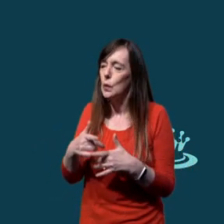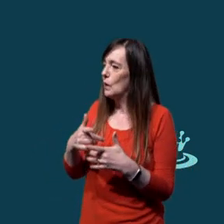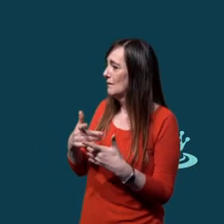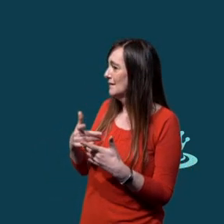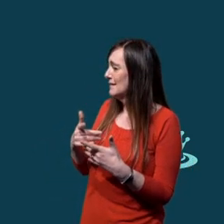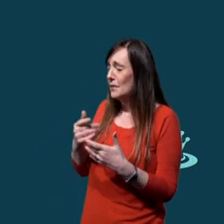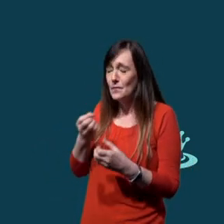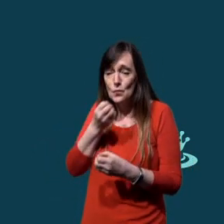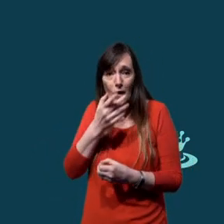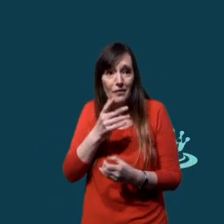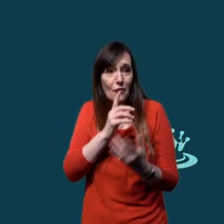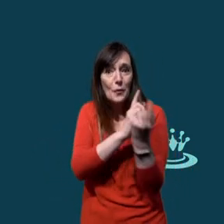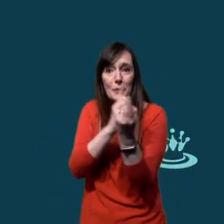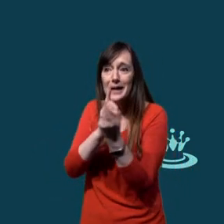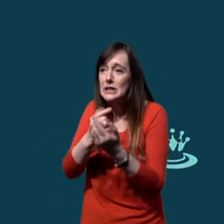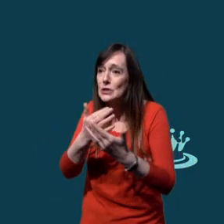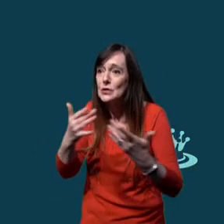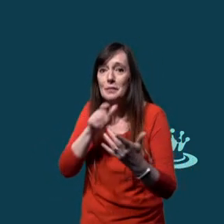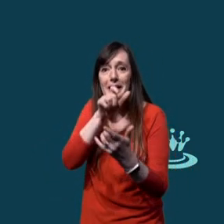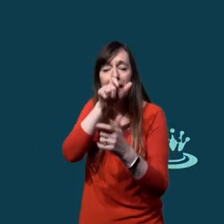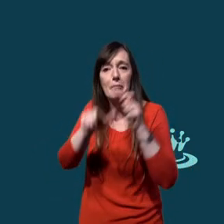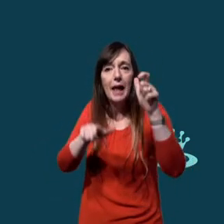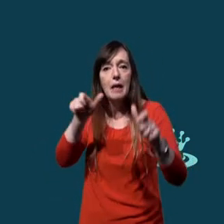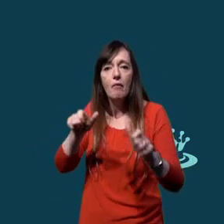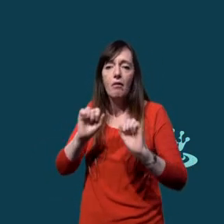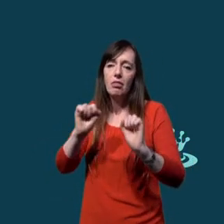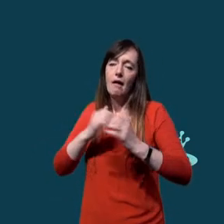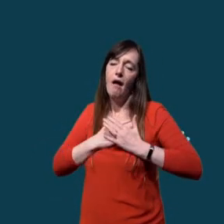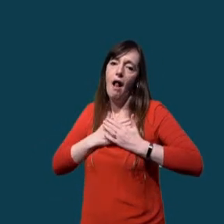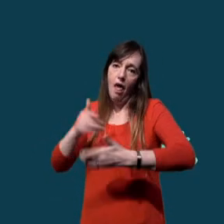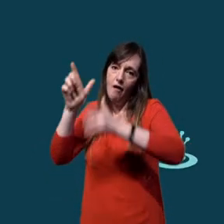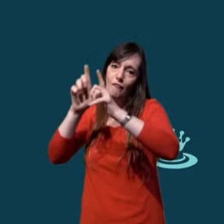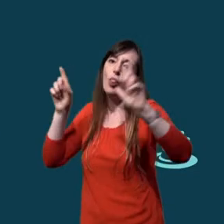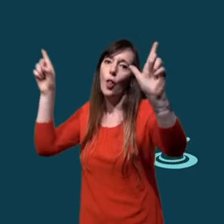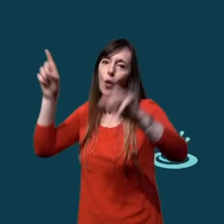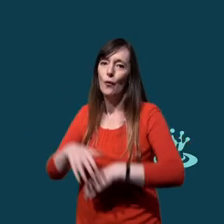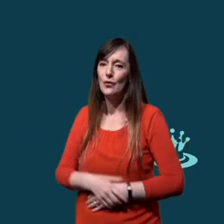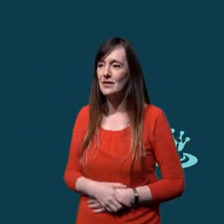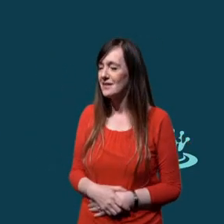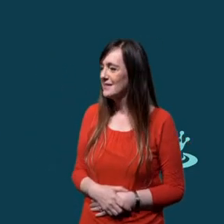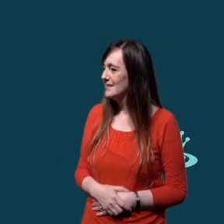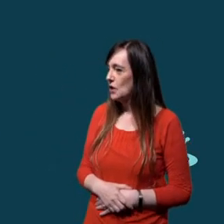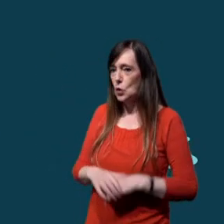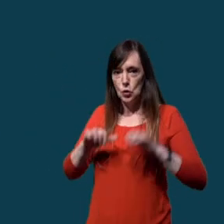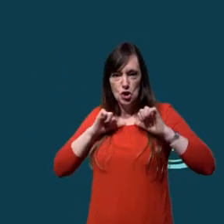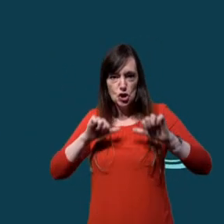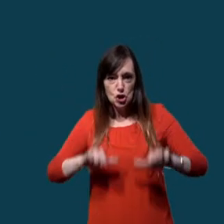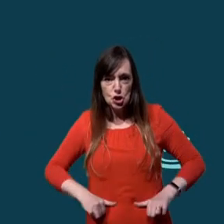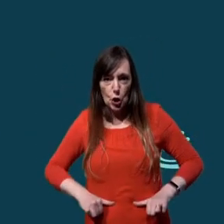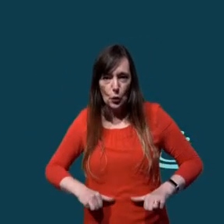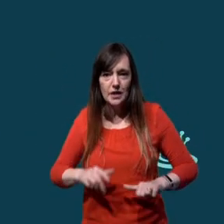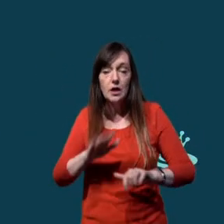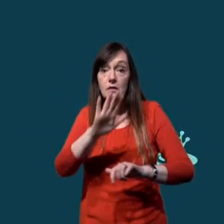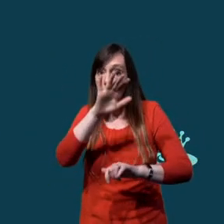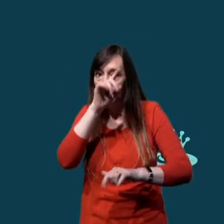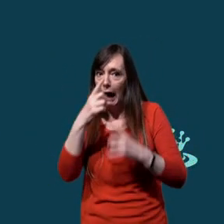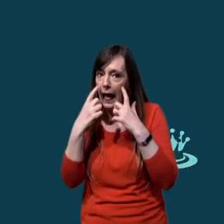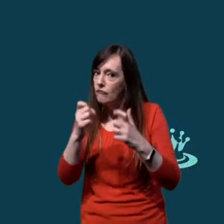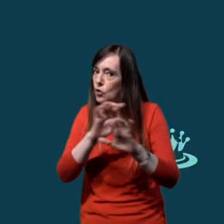with a heart for serving the Lord. Oh, shout out to the helpful and cheerful stewards. Don't hug them this year,